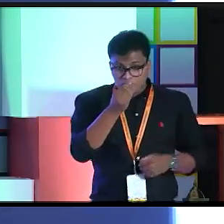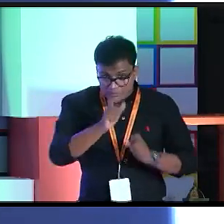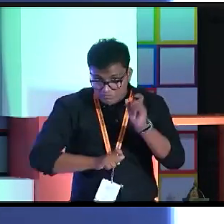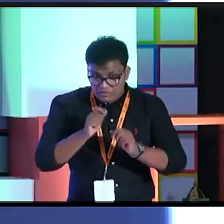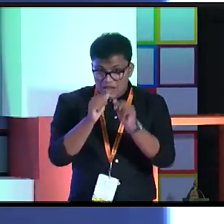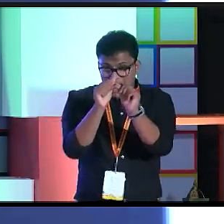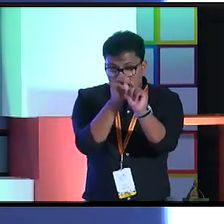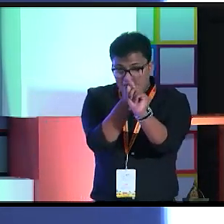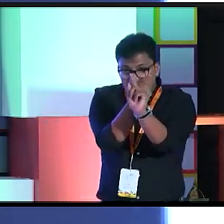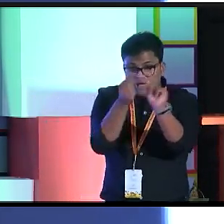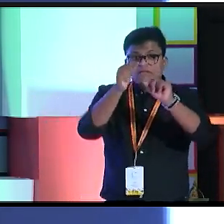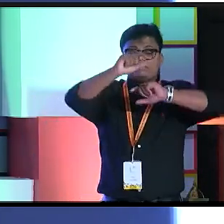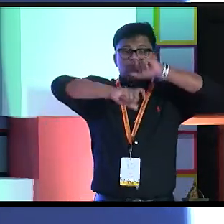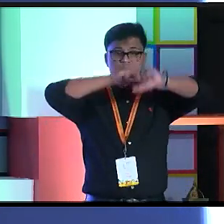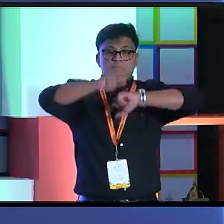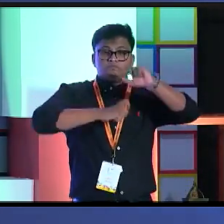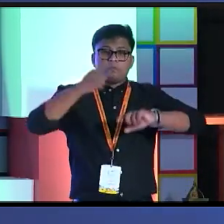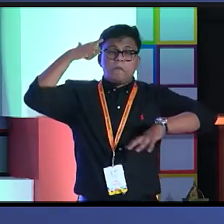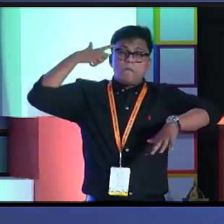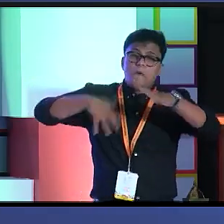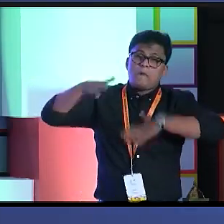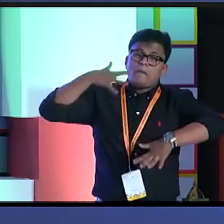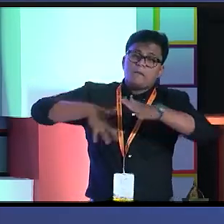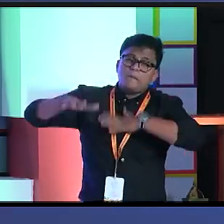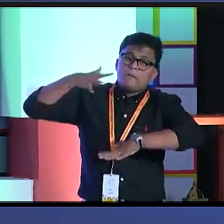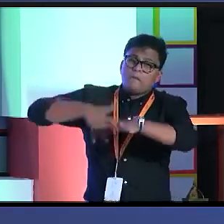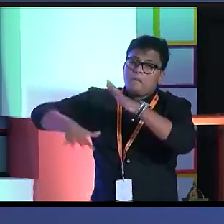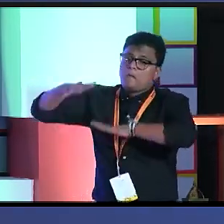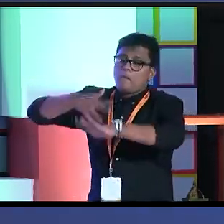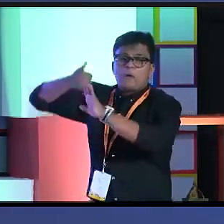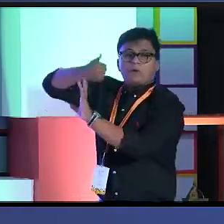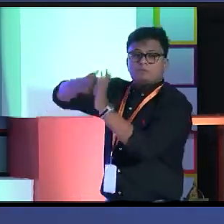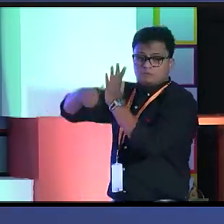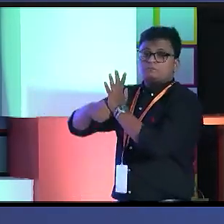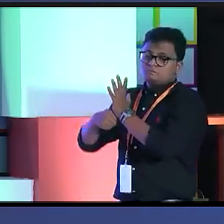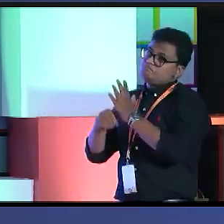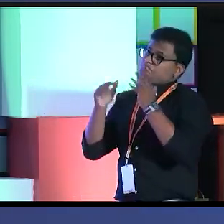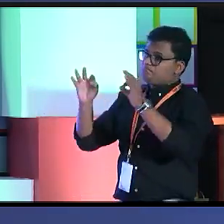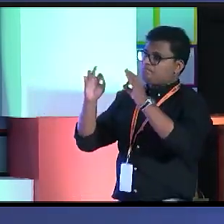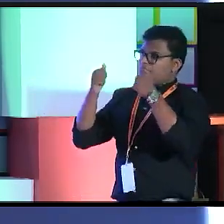preparing for this for close to 6 months. Actually, they started preparing 1 year back, right?